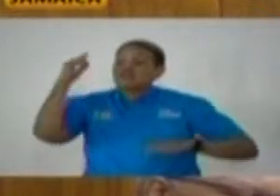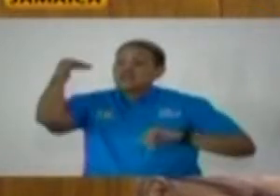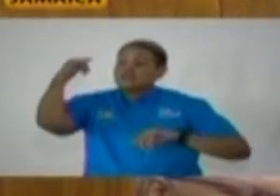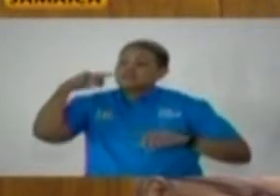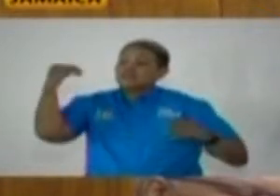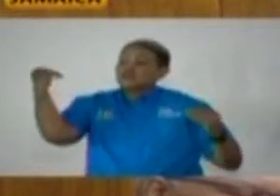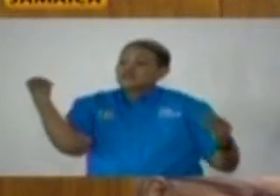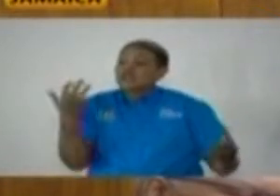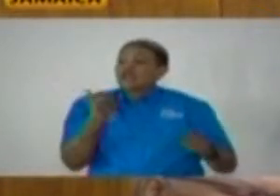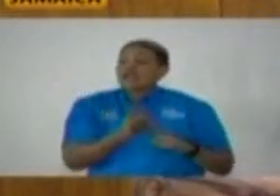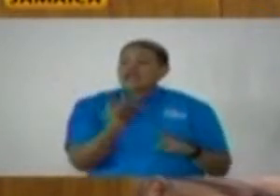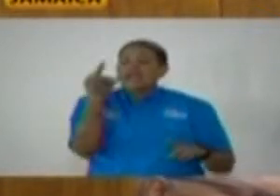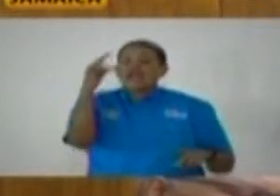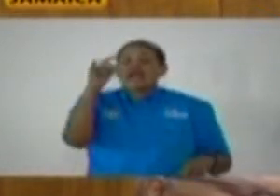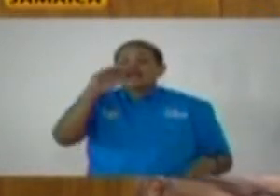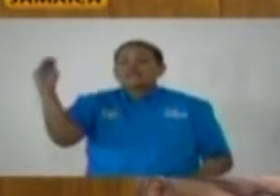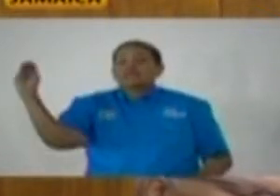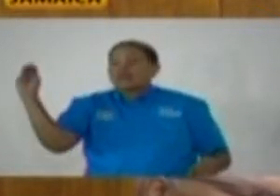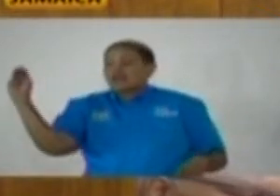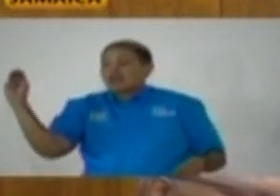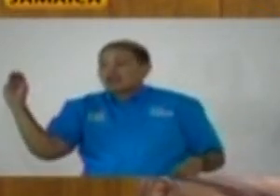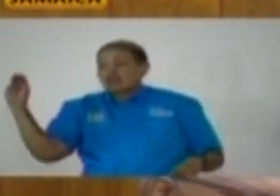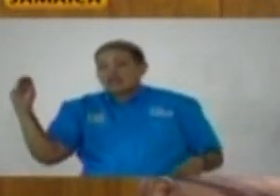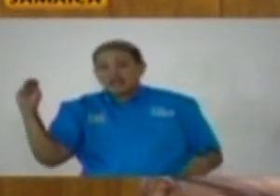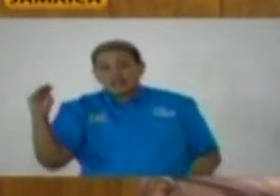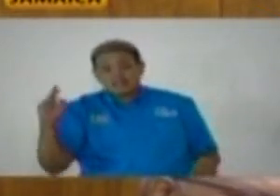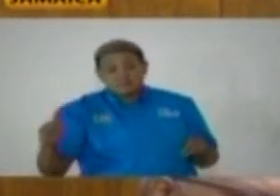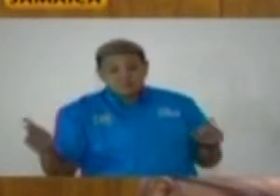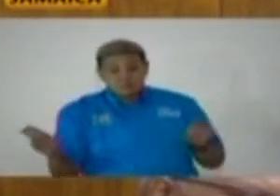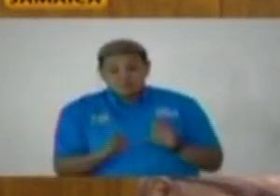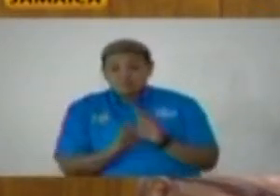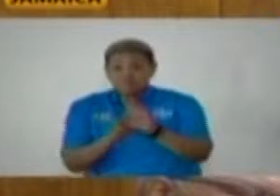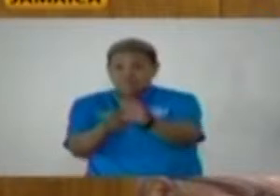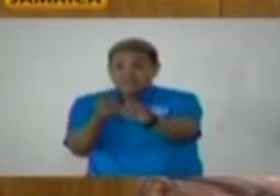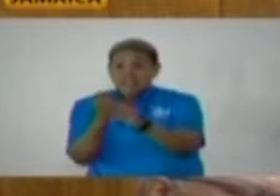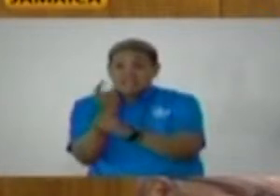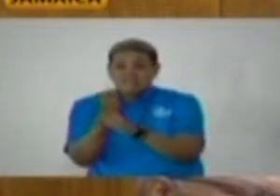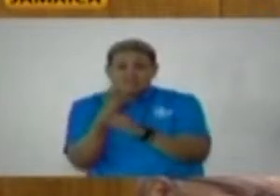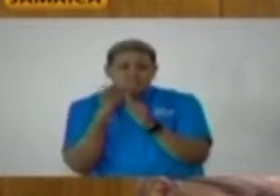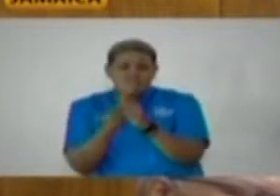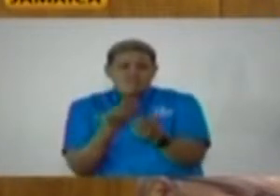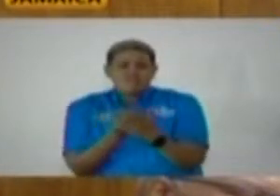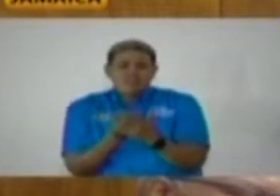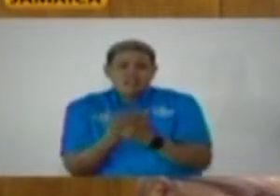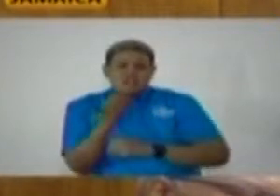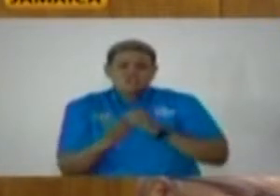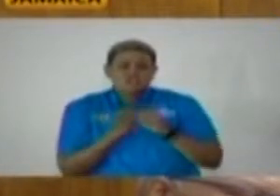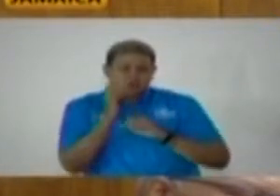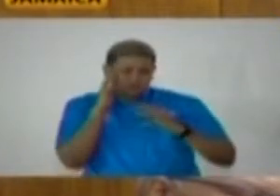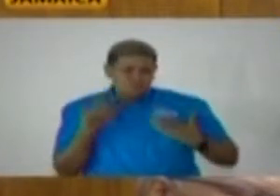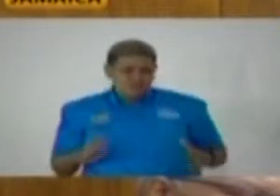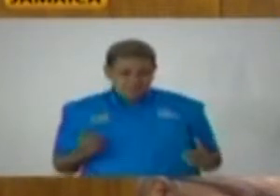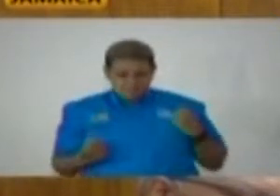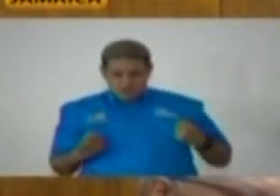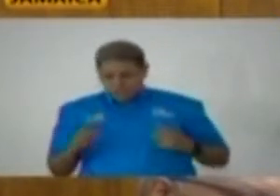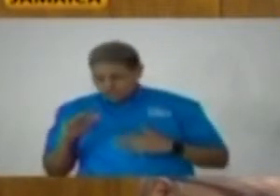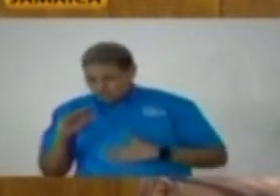carry 18 million passengers per year for the financial year which will end March